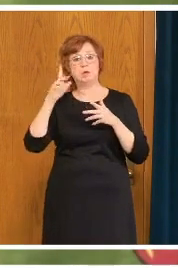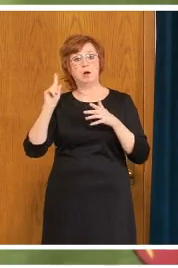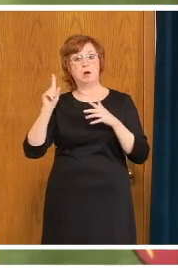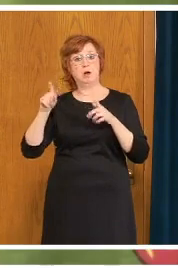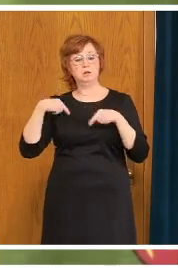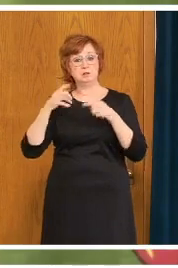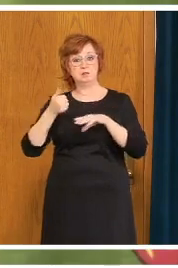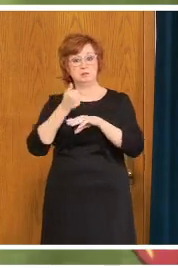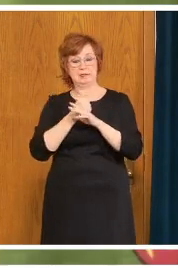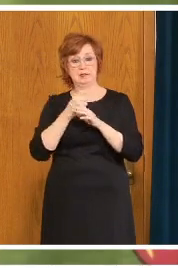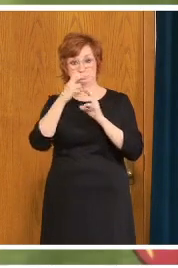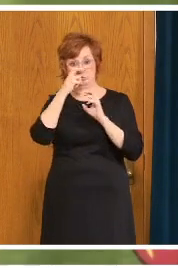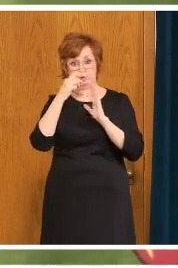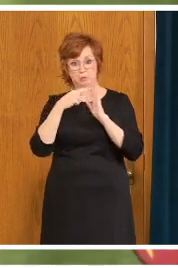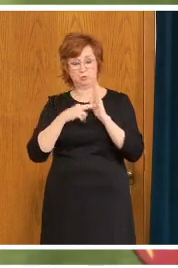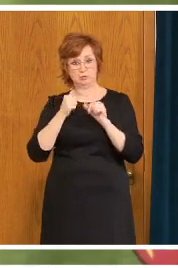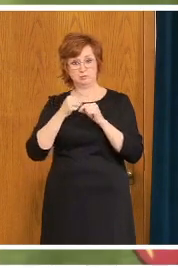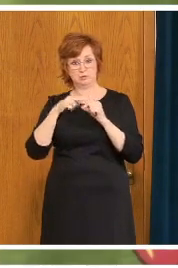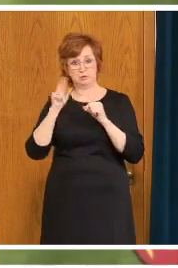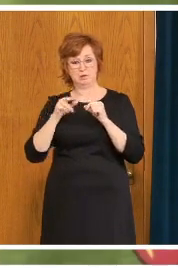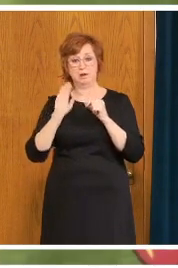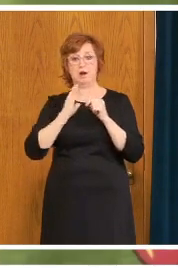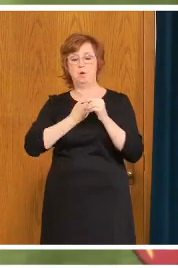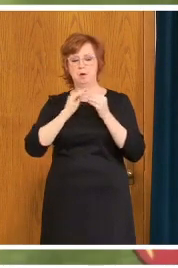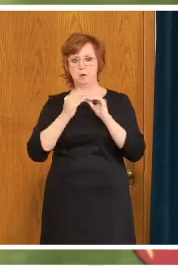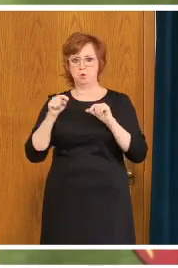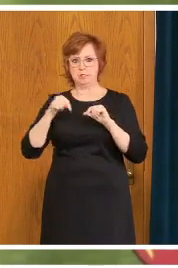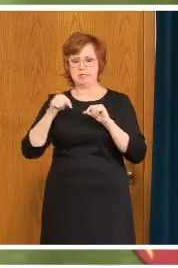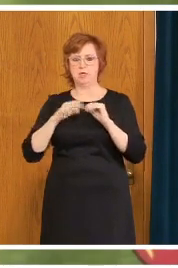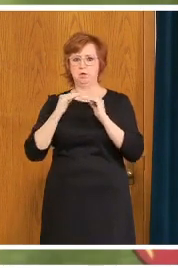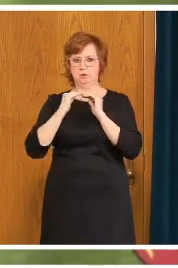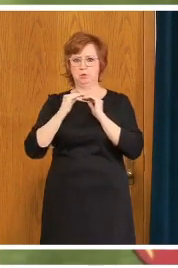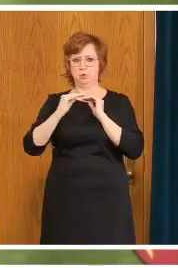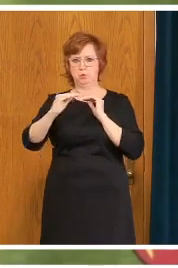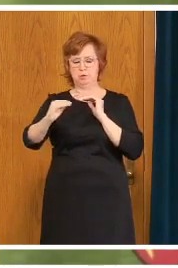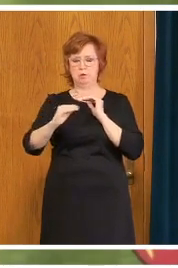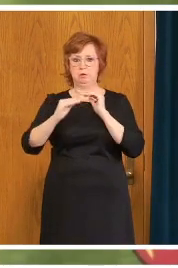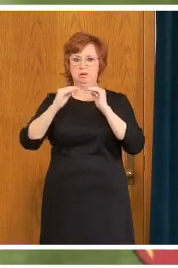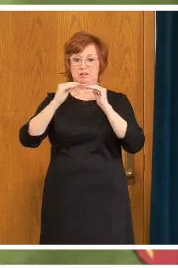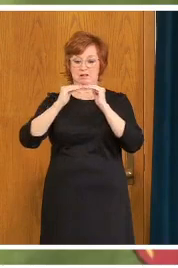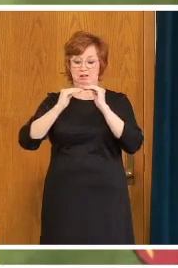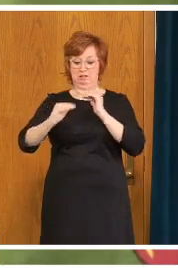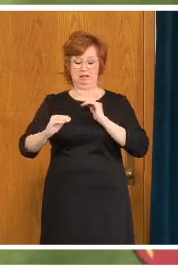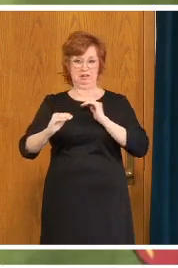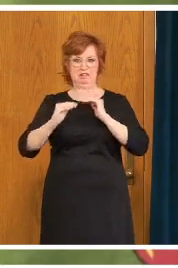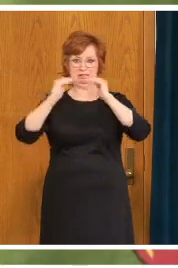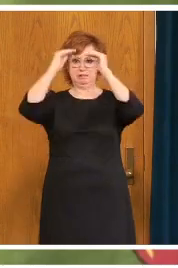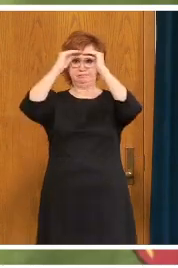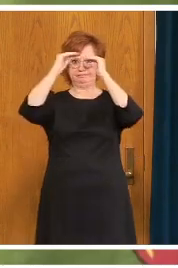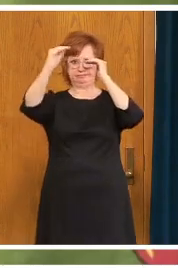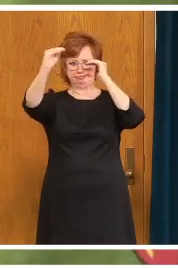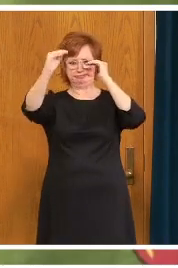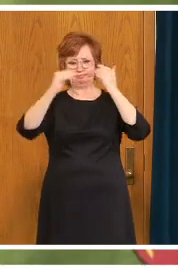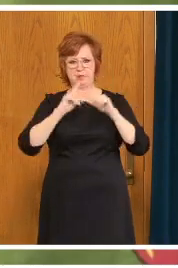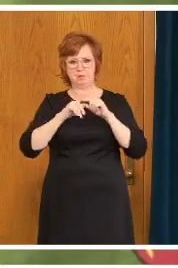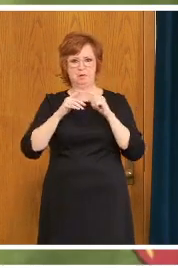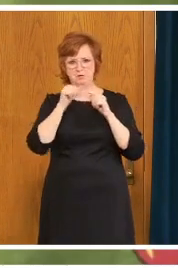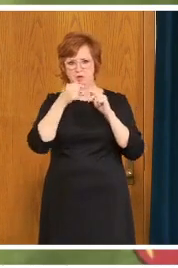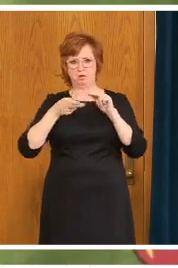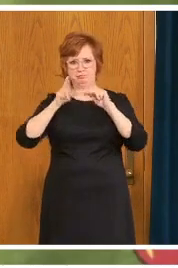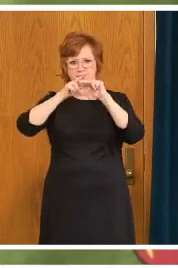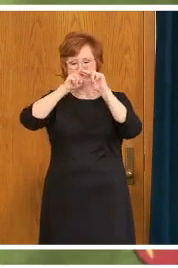in Regina, we've seen the numbers stabilize. They're stabilized at a very high number, which is a concern, but we've